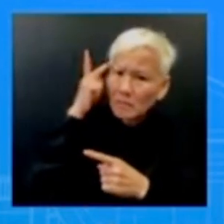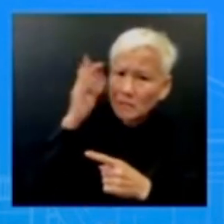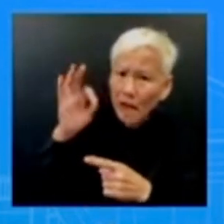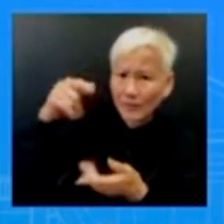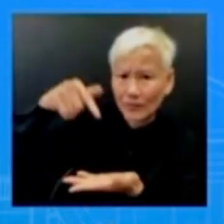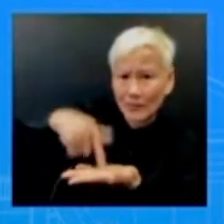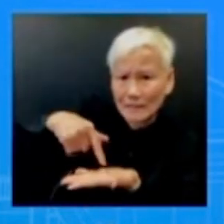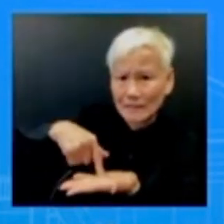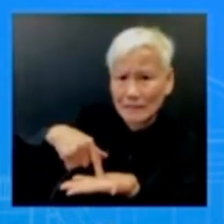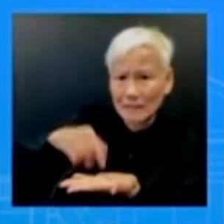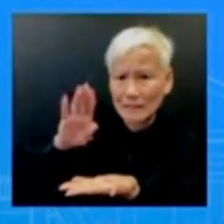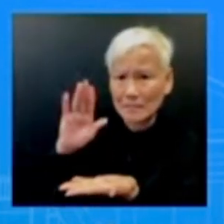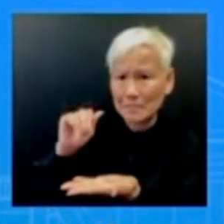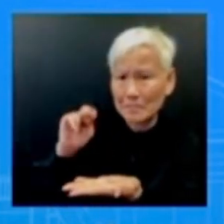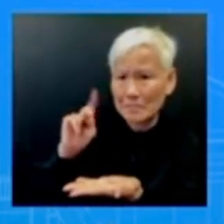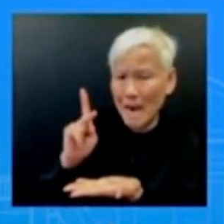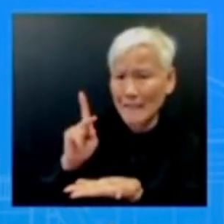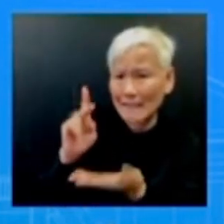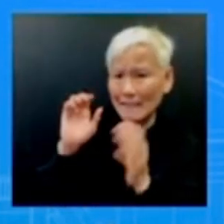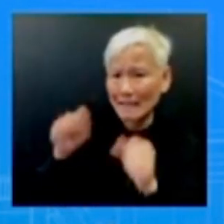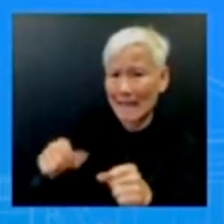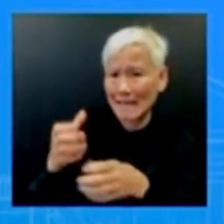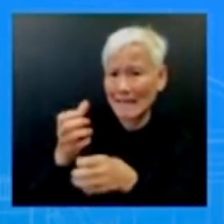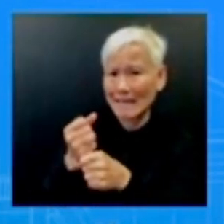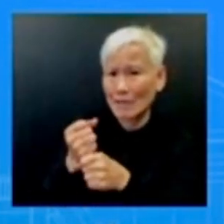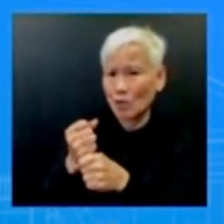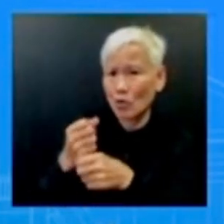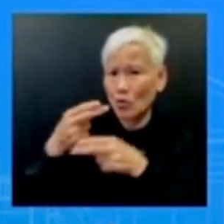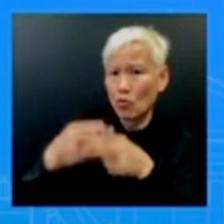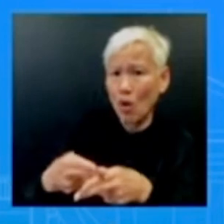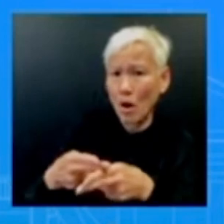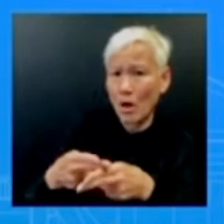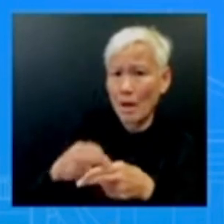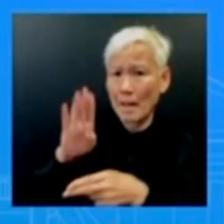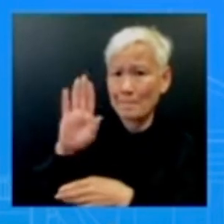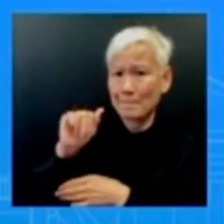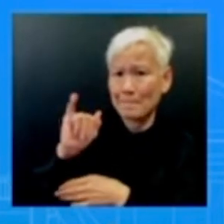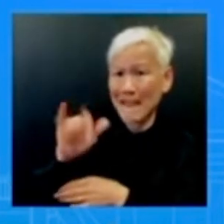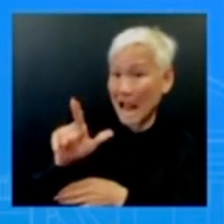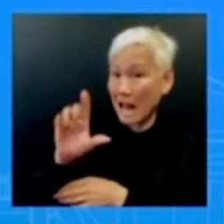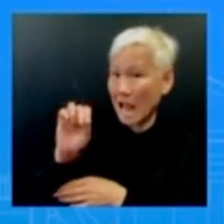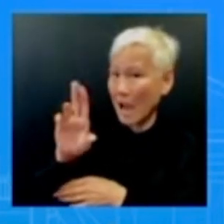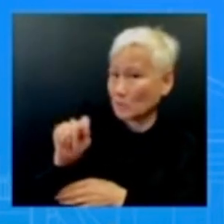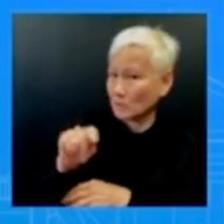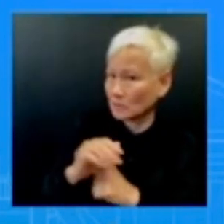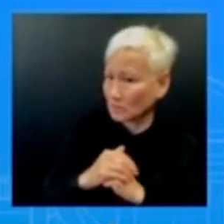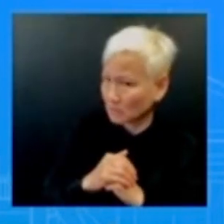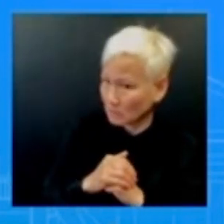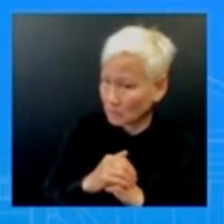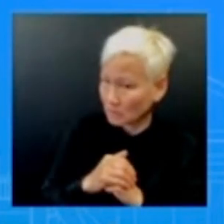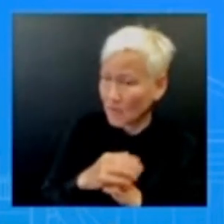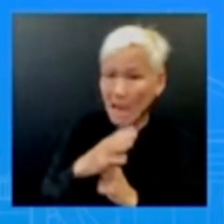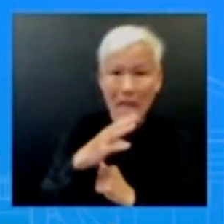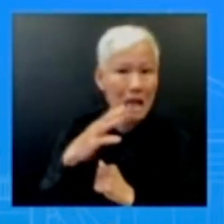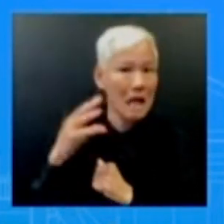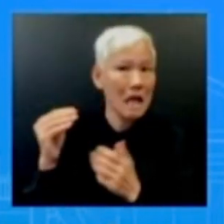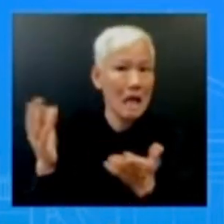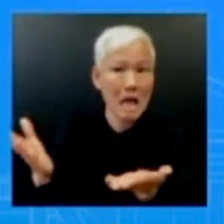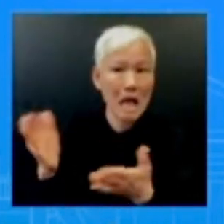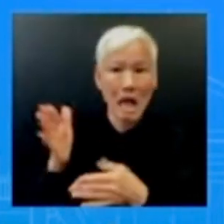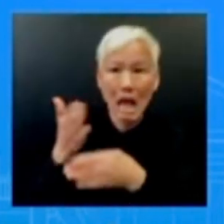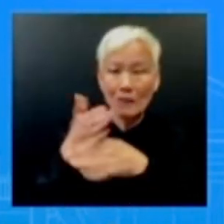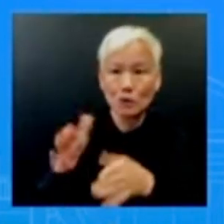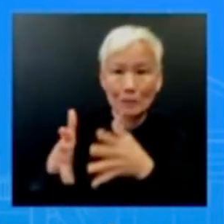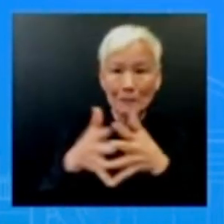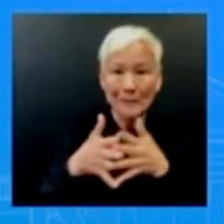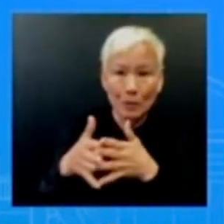getting bailouts and average Americans, so to say, not? So look, the president